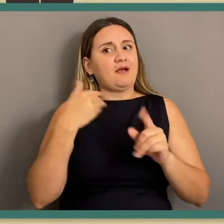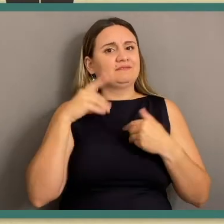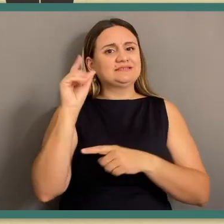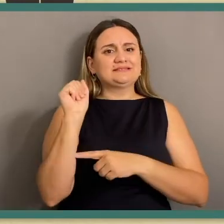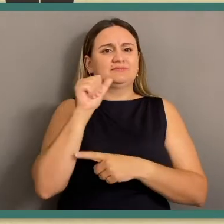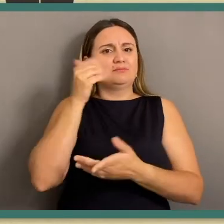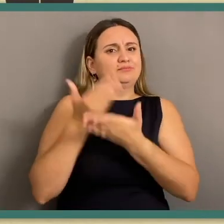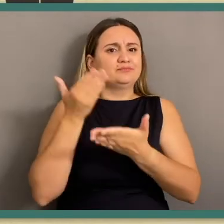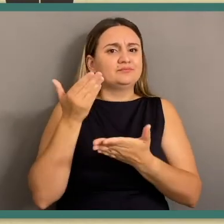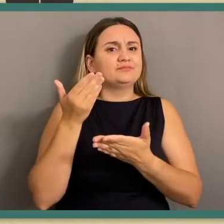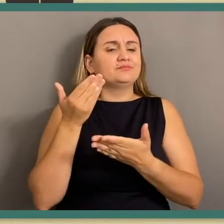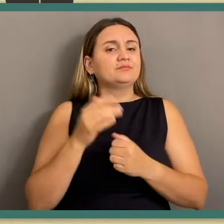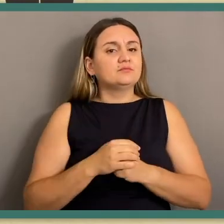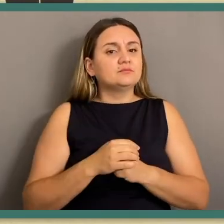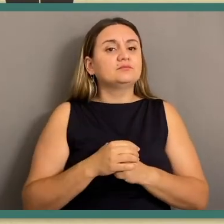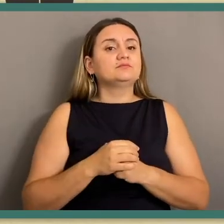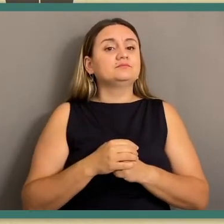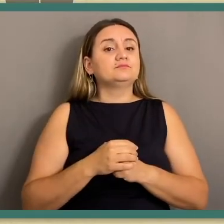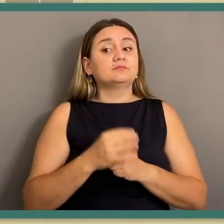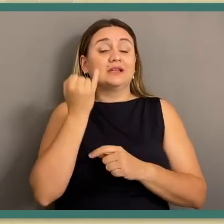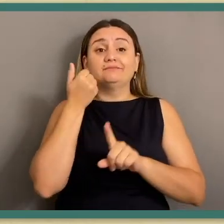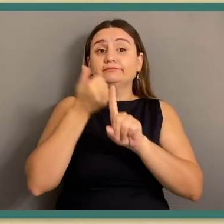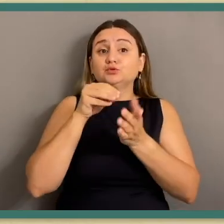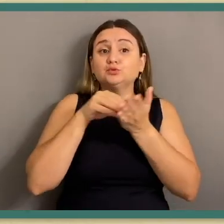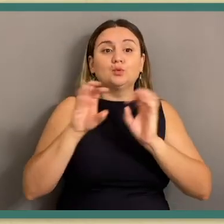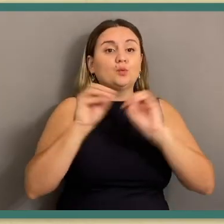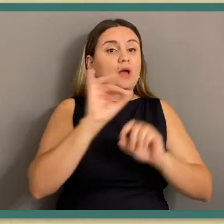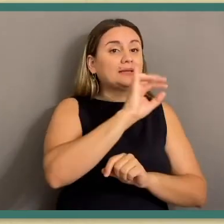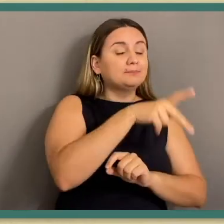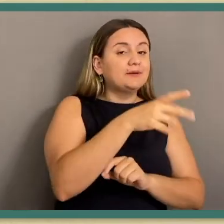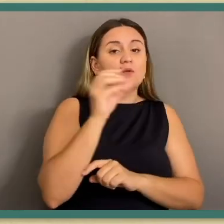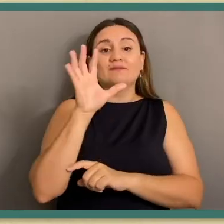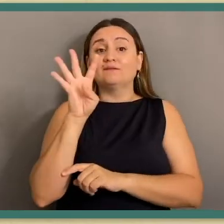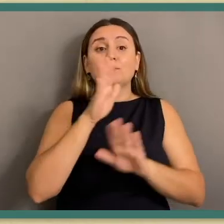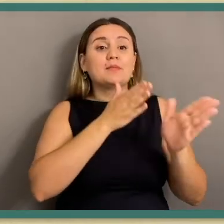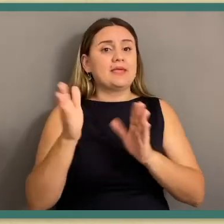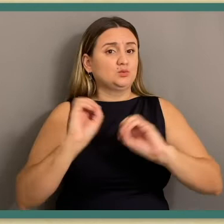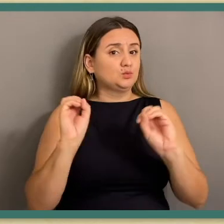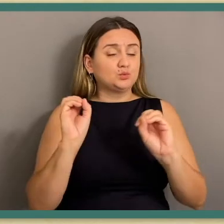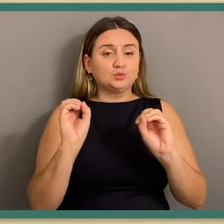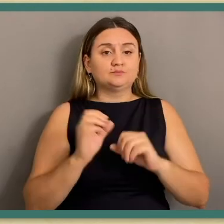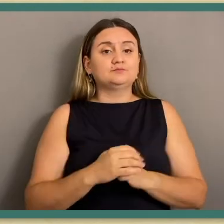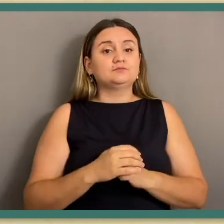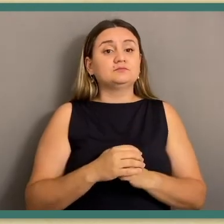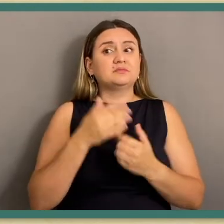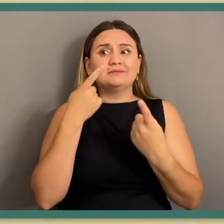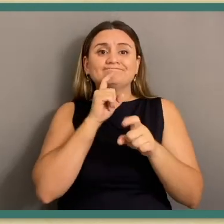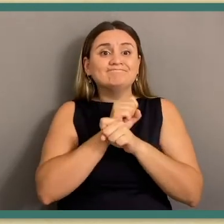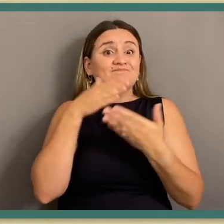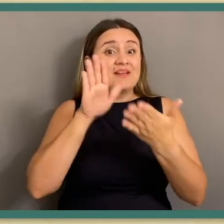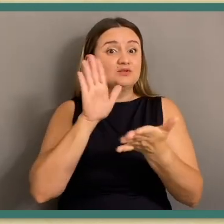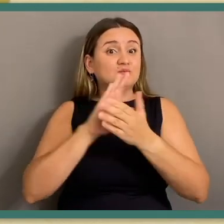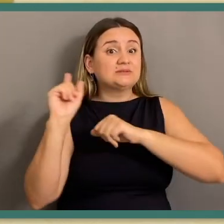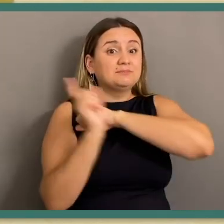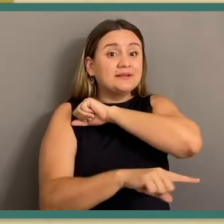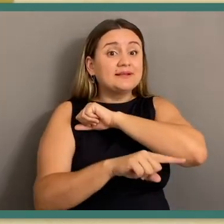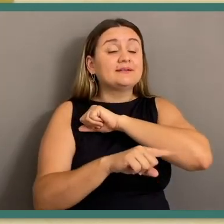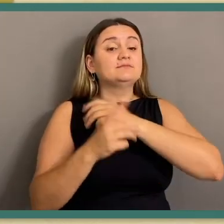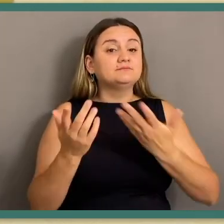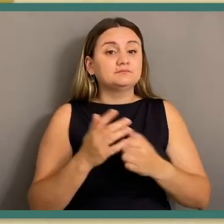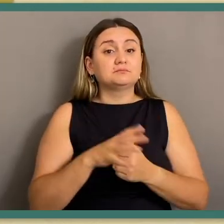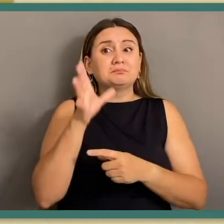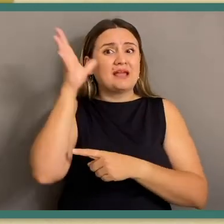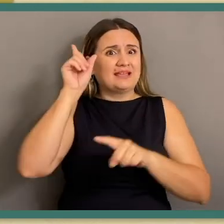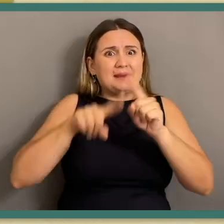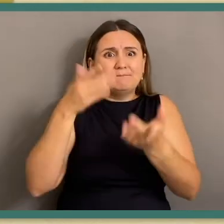was found not to have a disability. If a child without an IEP or 504 plan is facing school discipline,